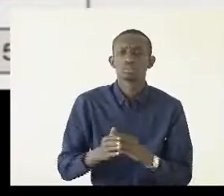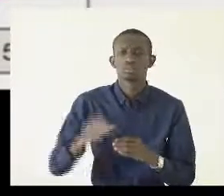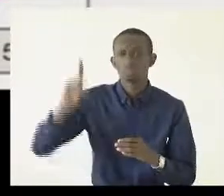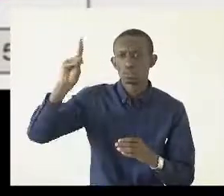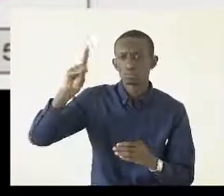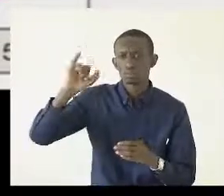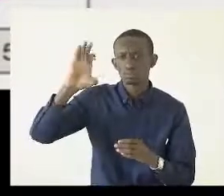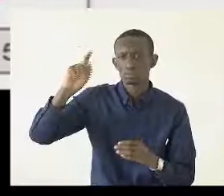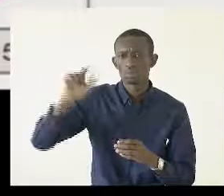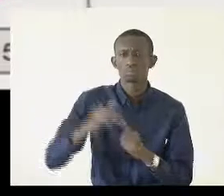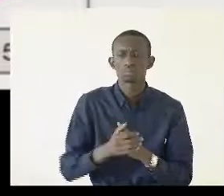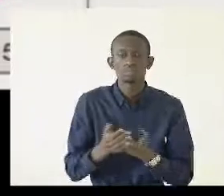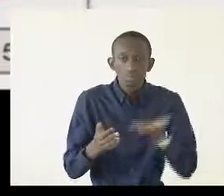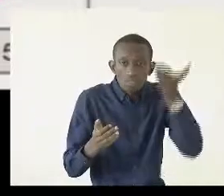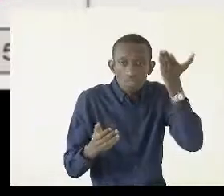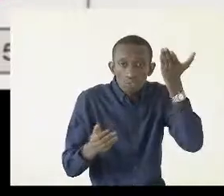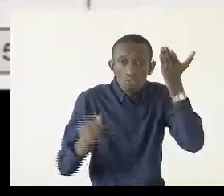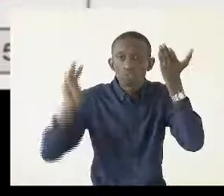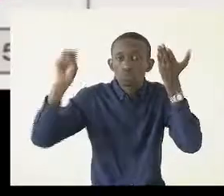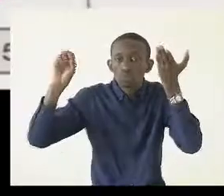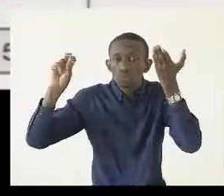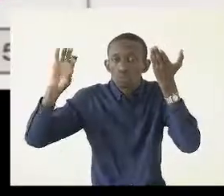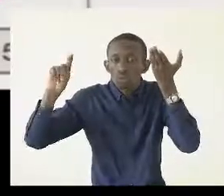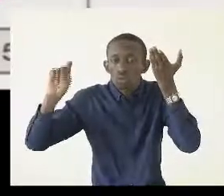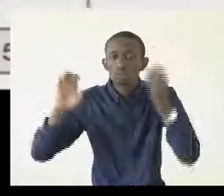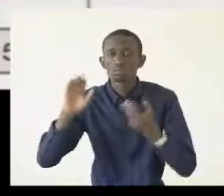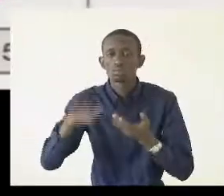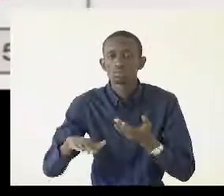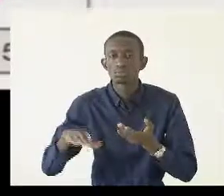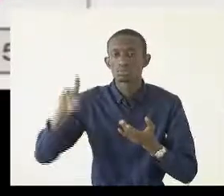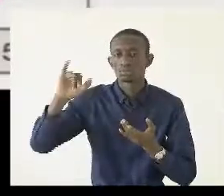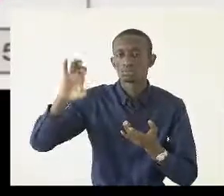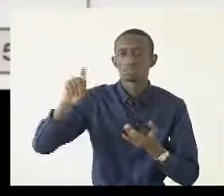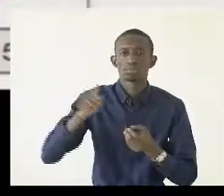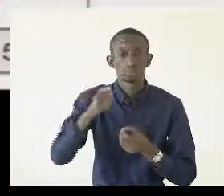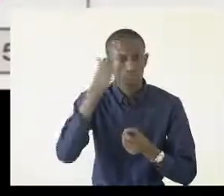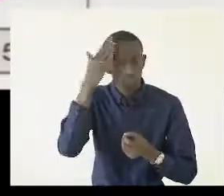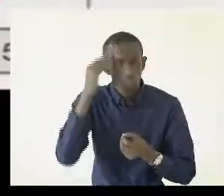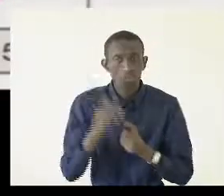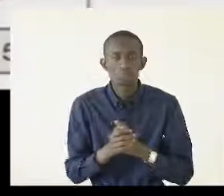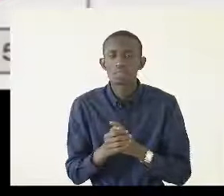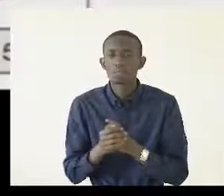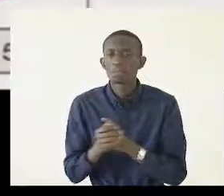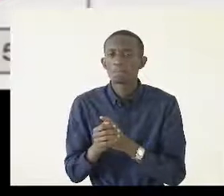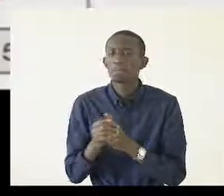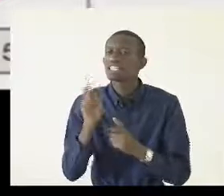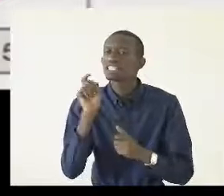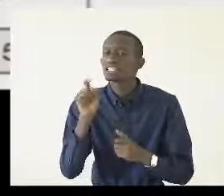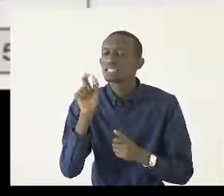and here we have dicot. As we said, the seed of a monocot has